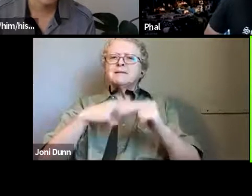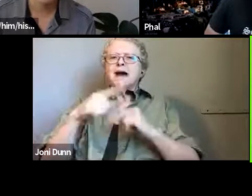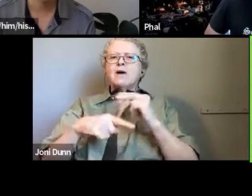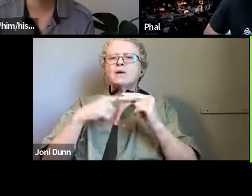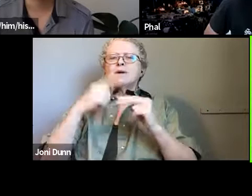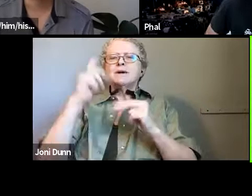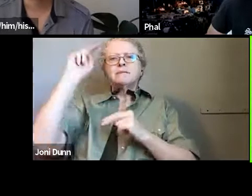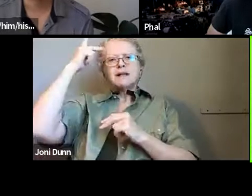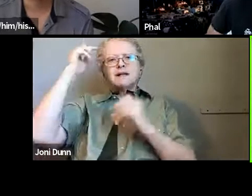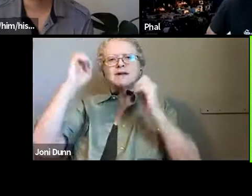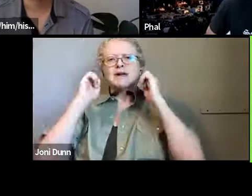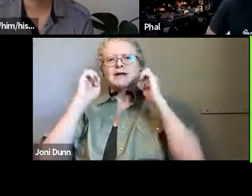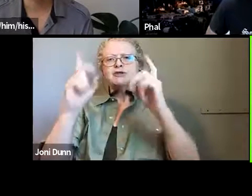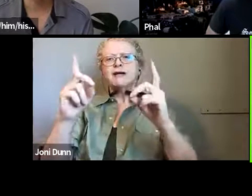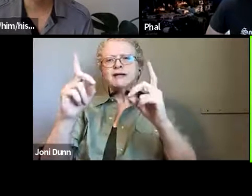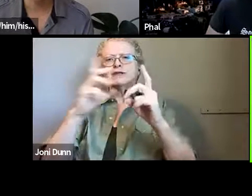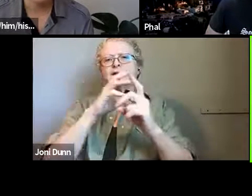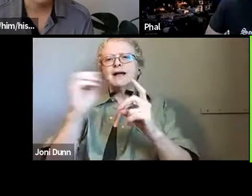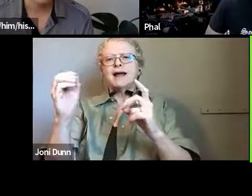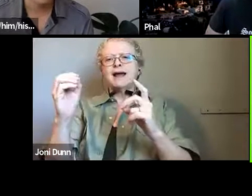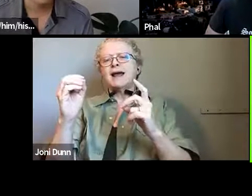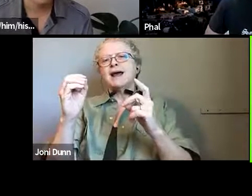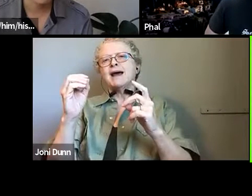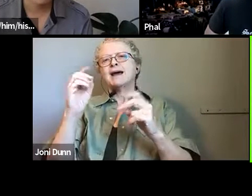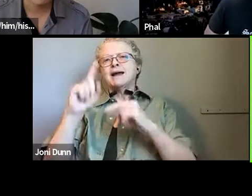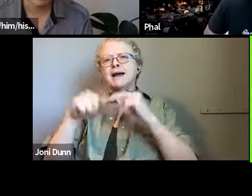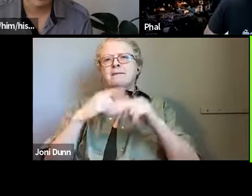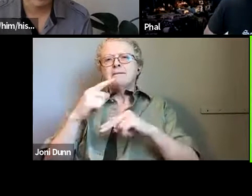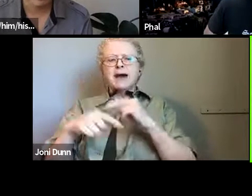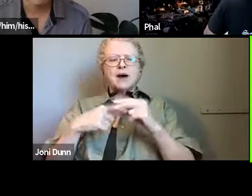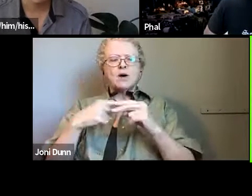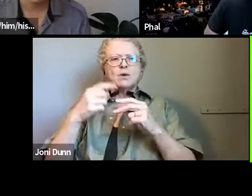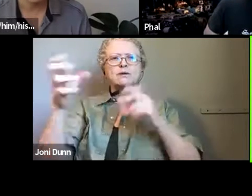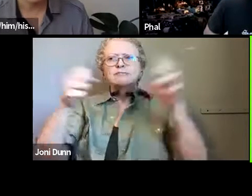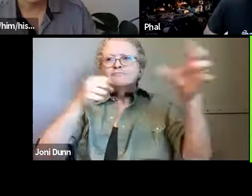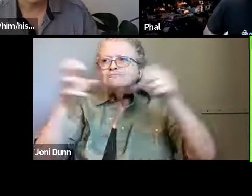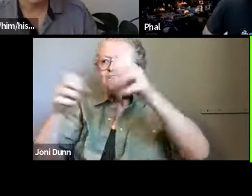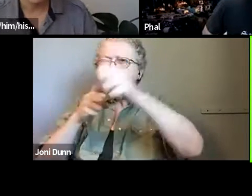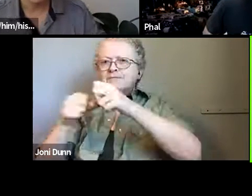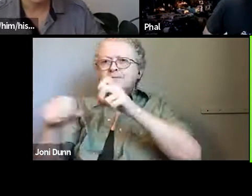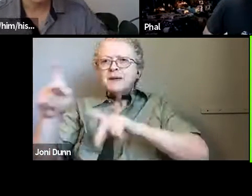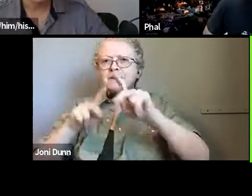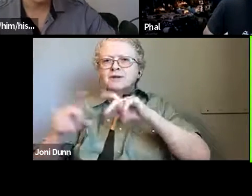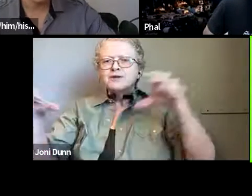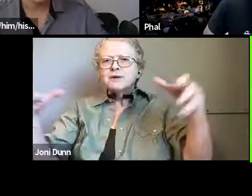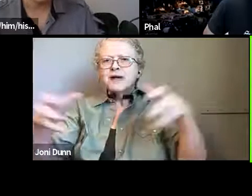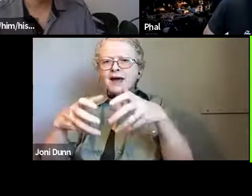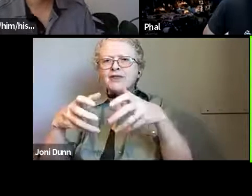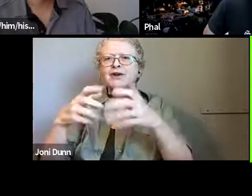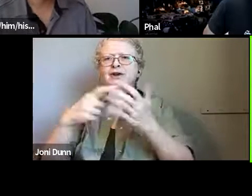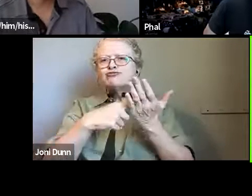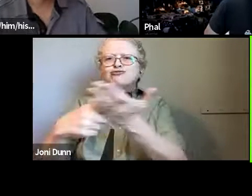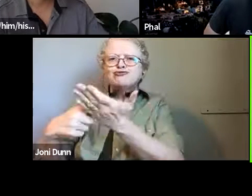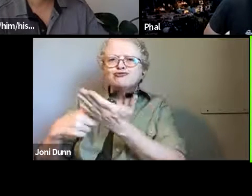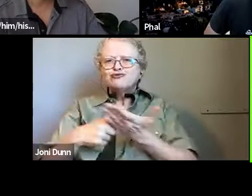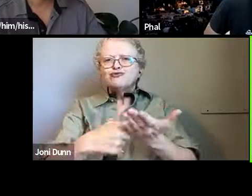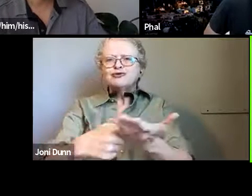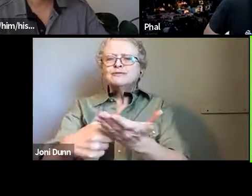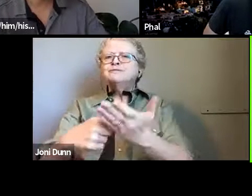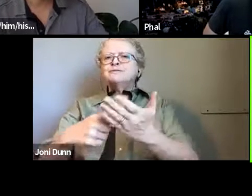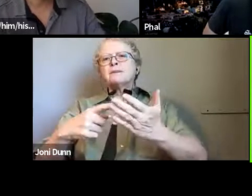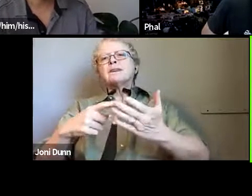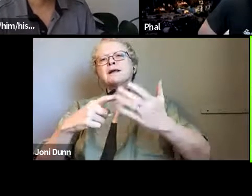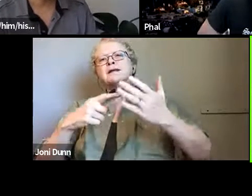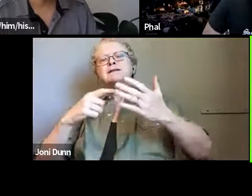education, and it's about bringing folks together and putting into practice our lived values. It's a constant practice. So for